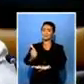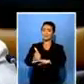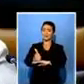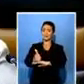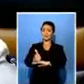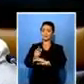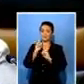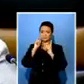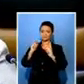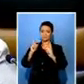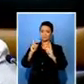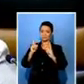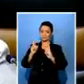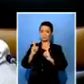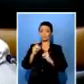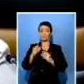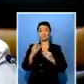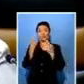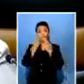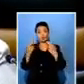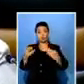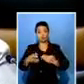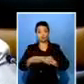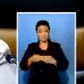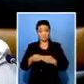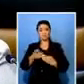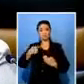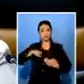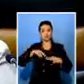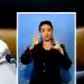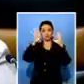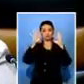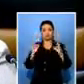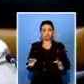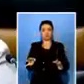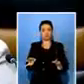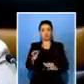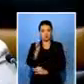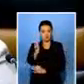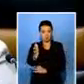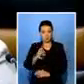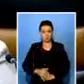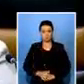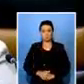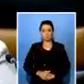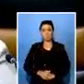take your seat. Honorable members, allow us to rule on this matter. Honorable Gadi.